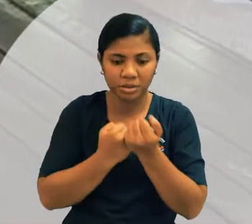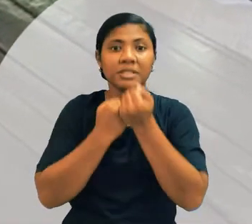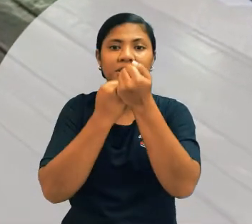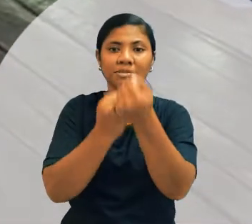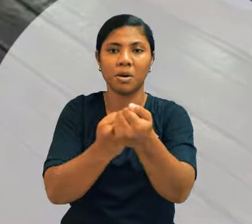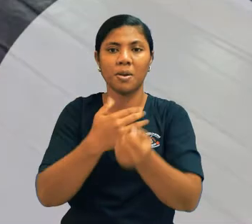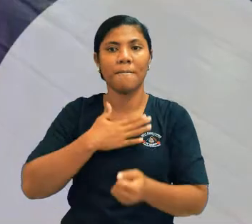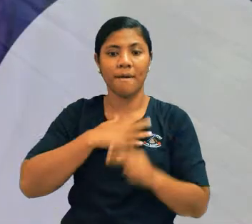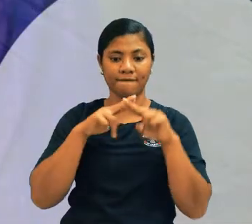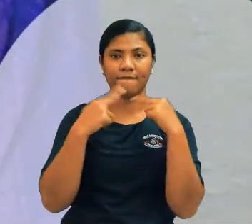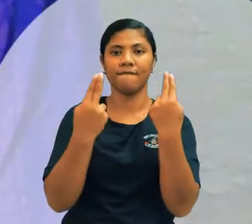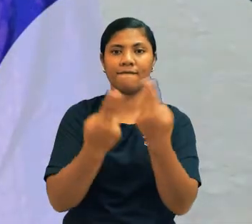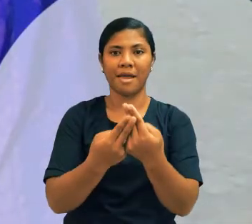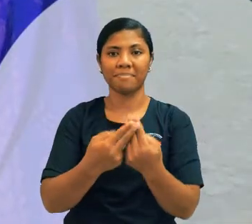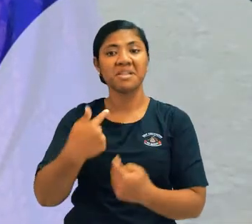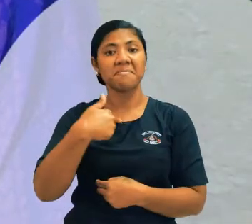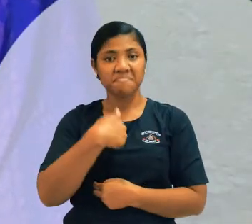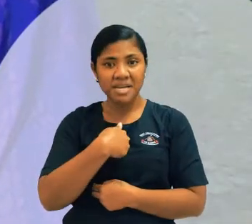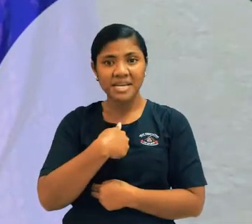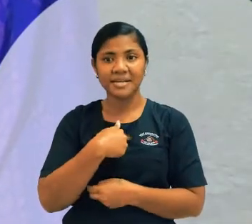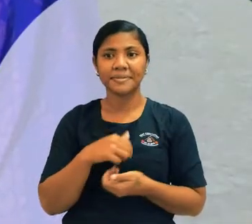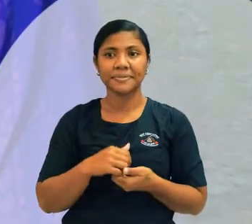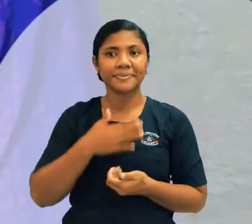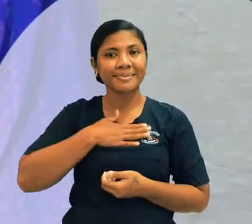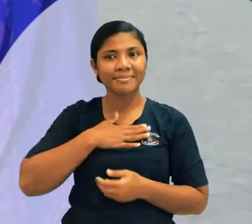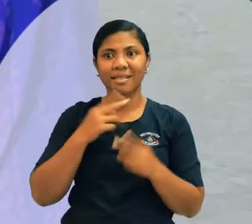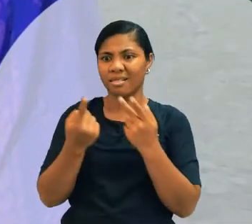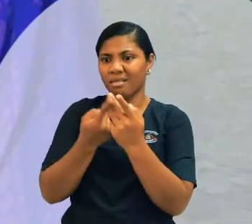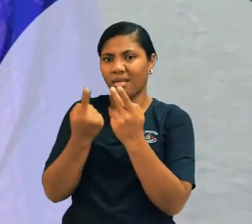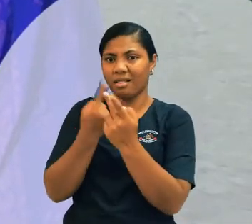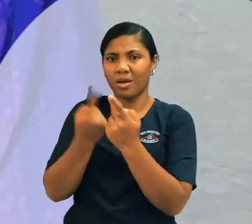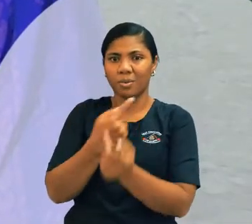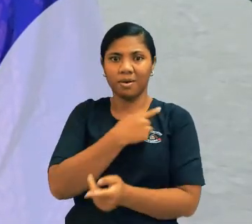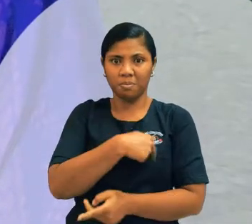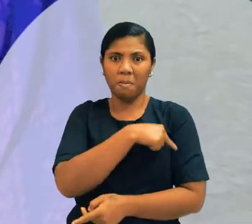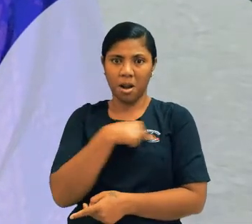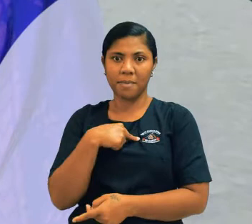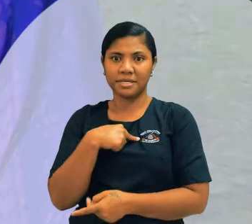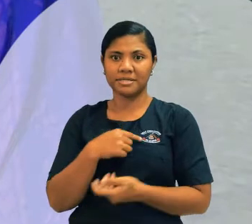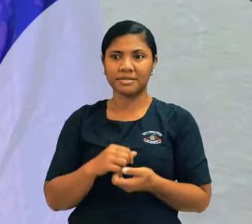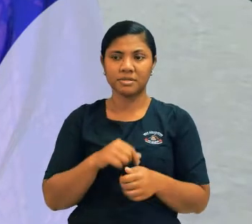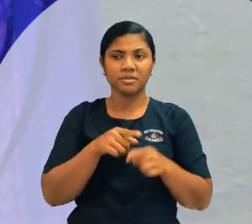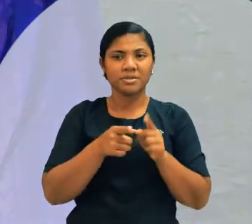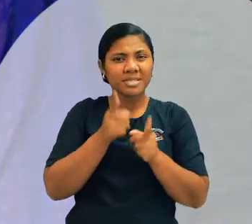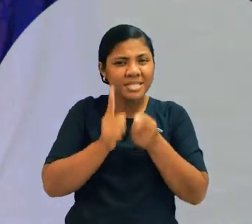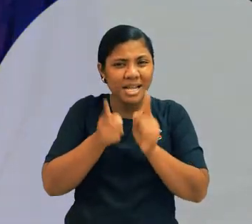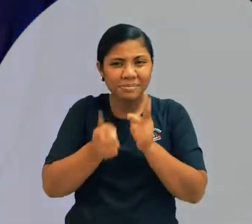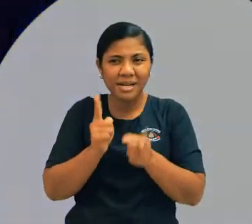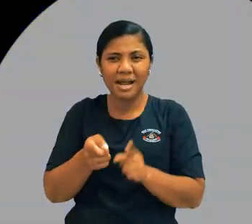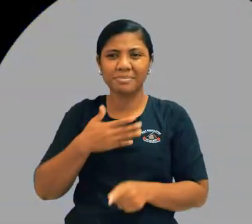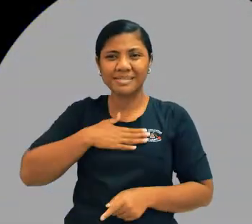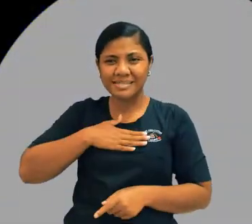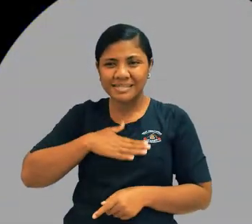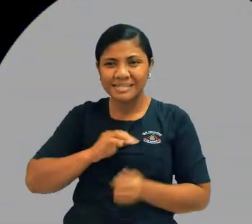the extent where we also have to start thinking about looking after ourselves at the end of the day. The government